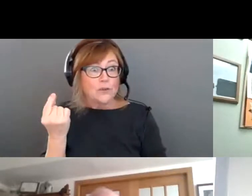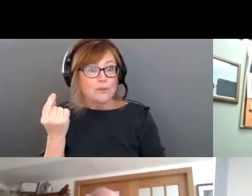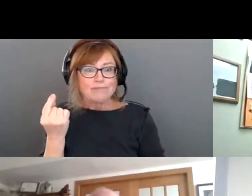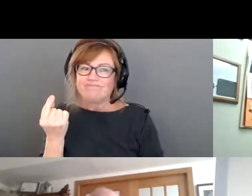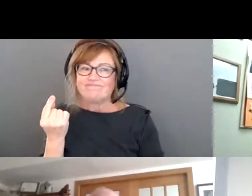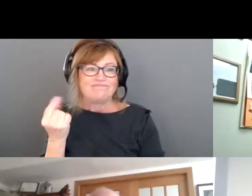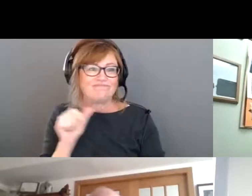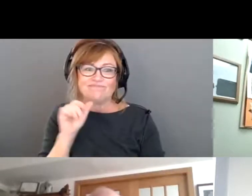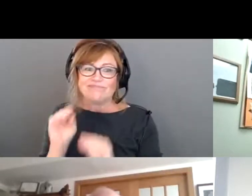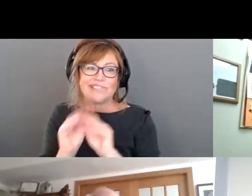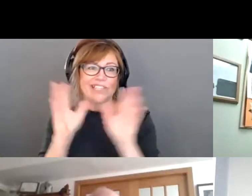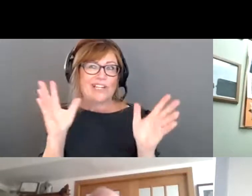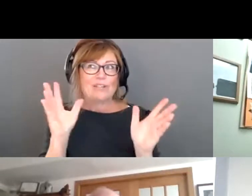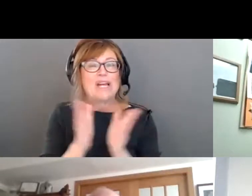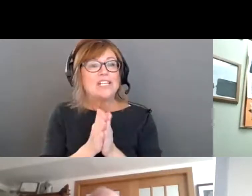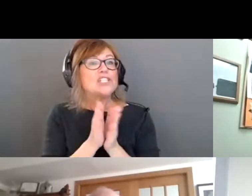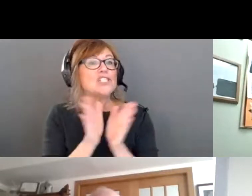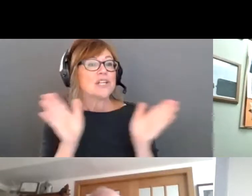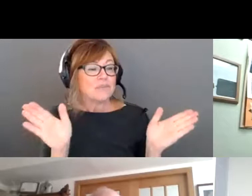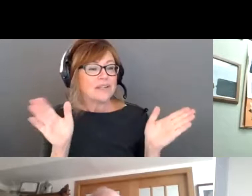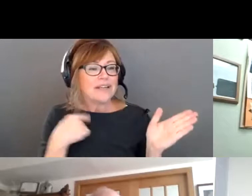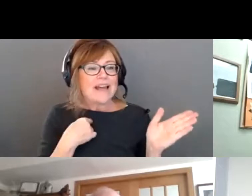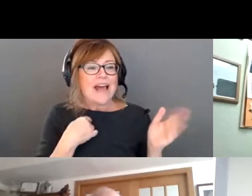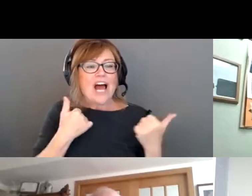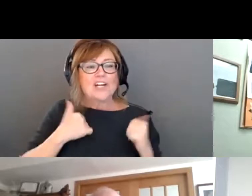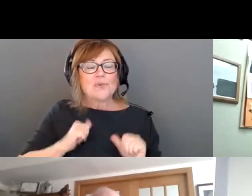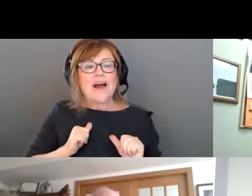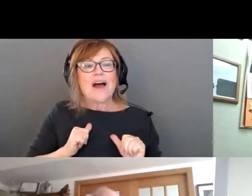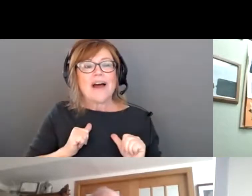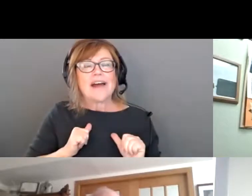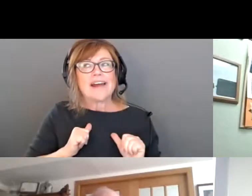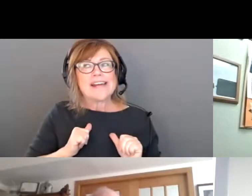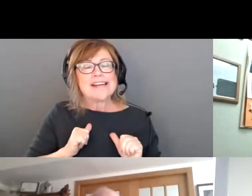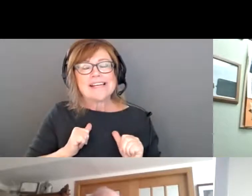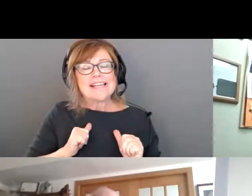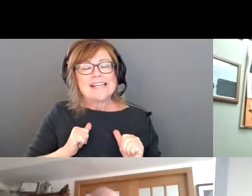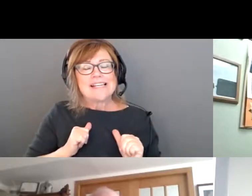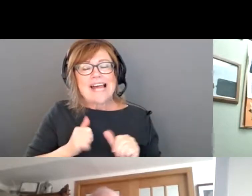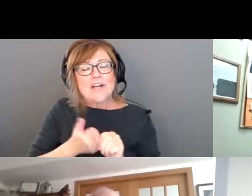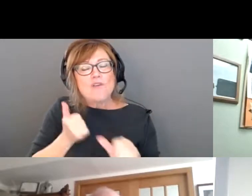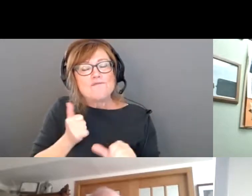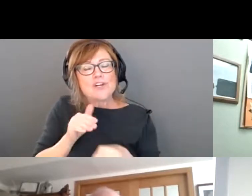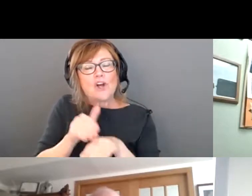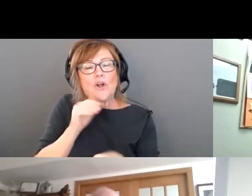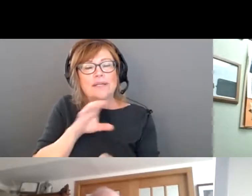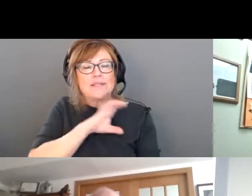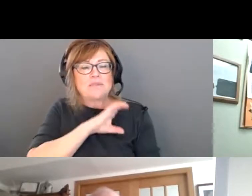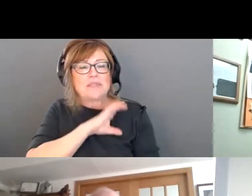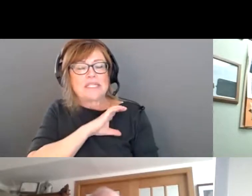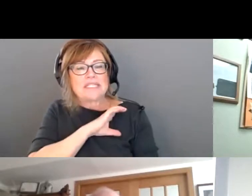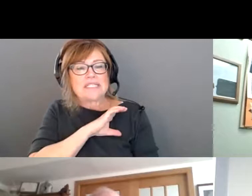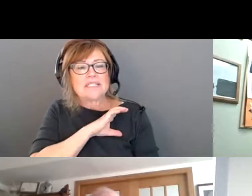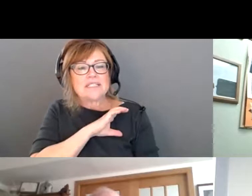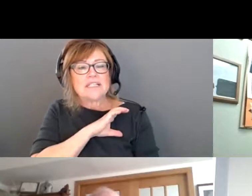as a general rule, I try and avoid bringing police in until I have had